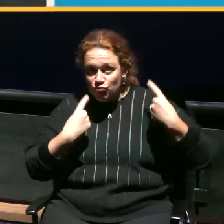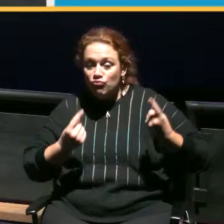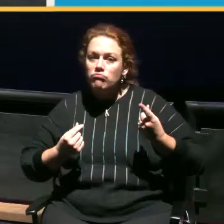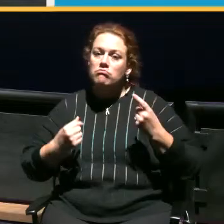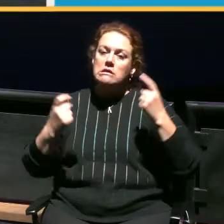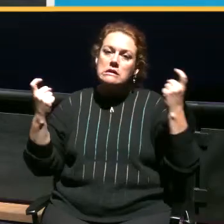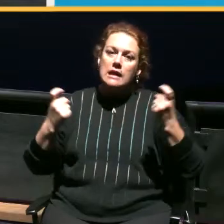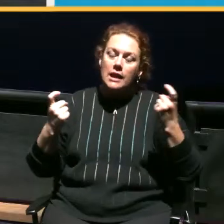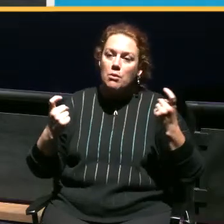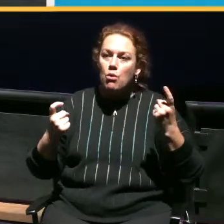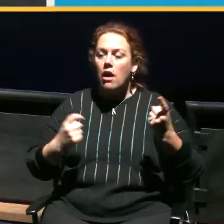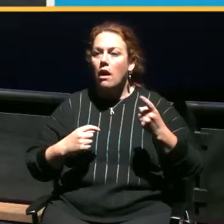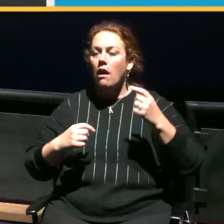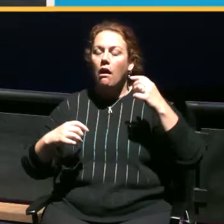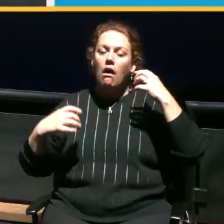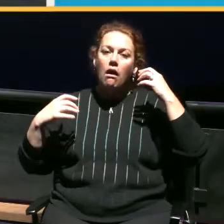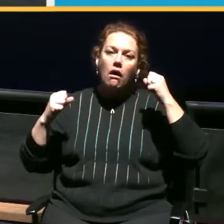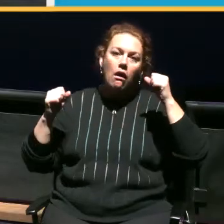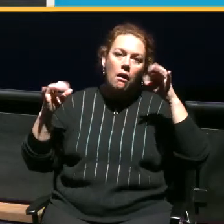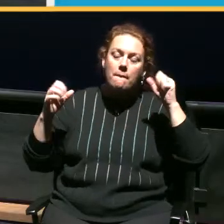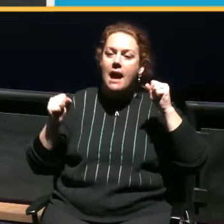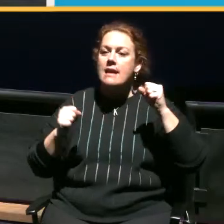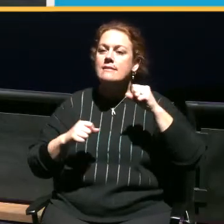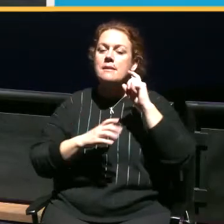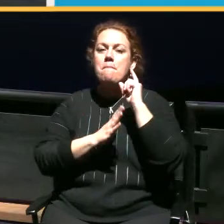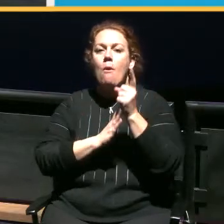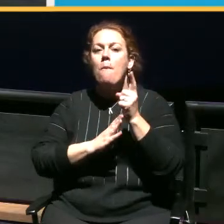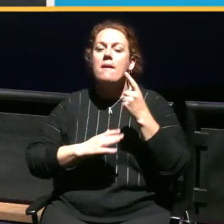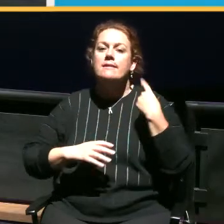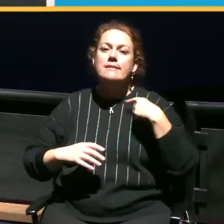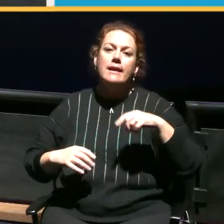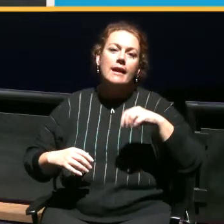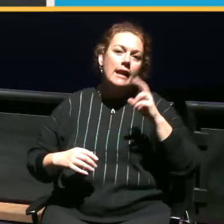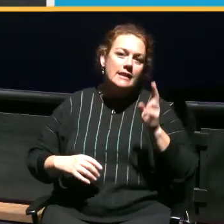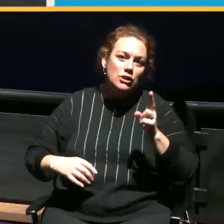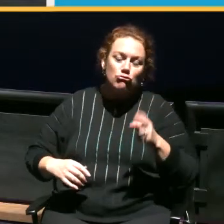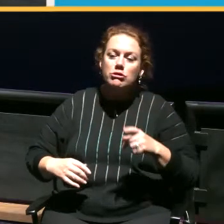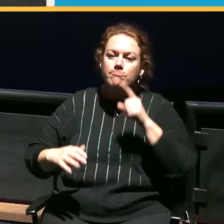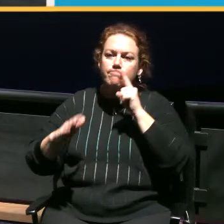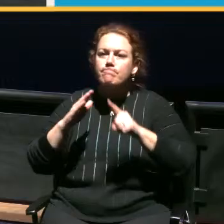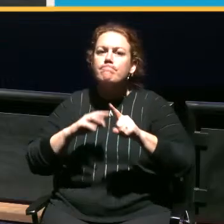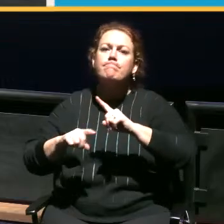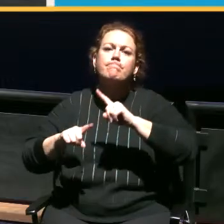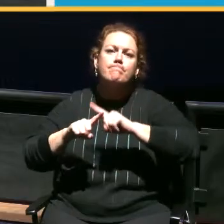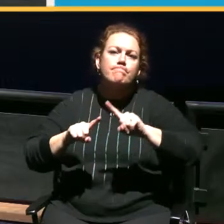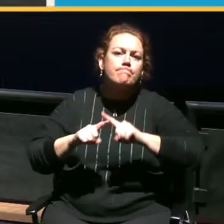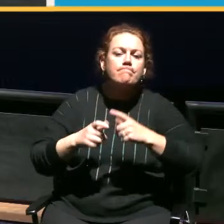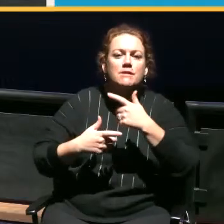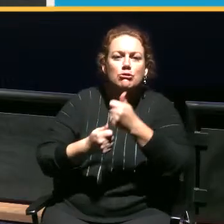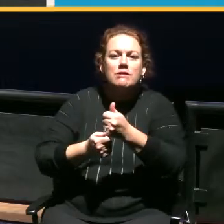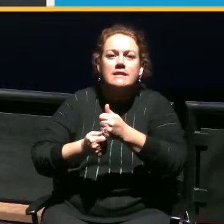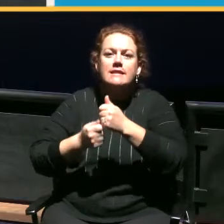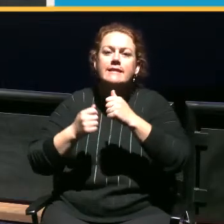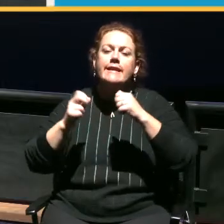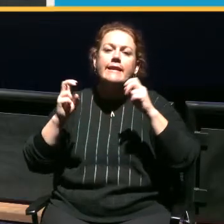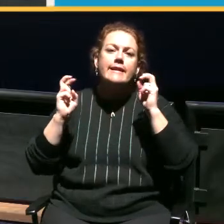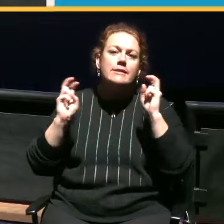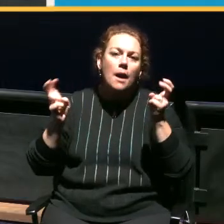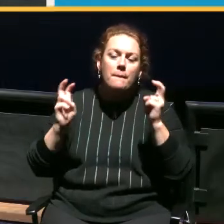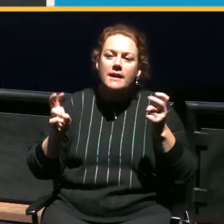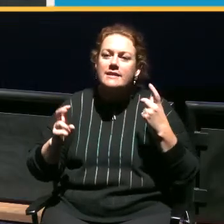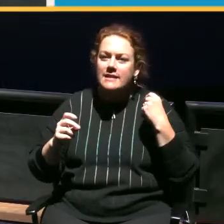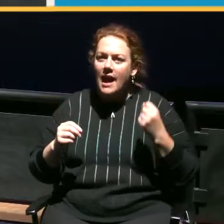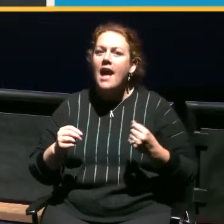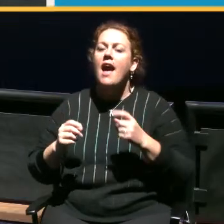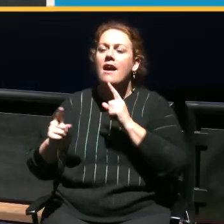moments in aerospace history, explored important topics, and talked to inspiring people. And tonight is